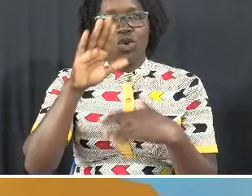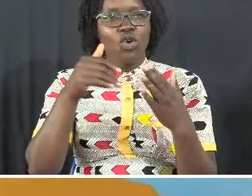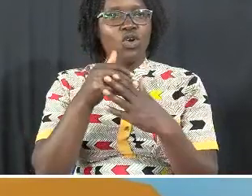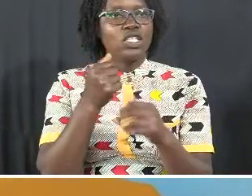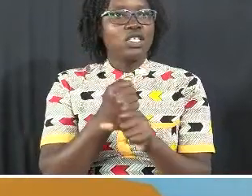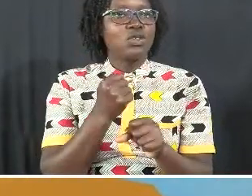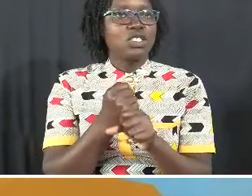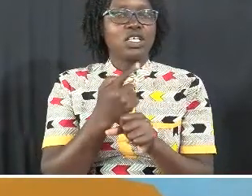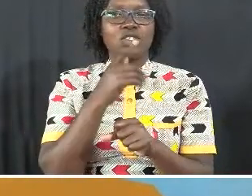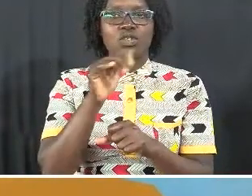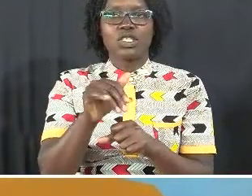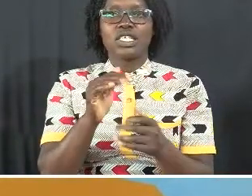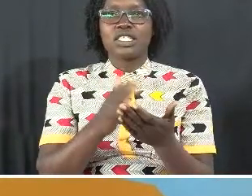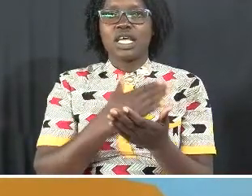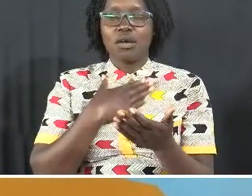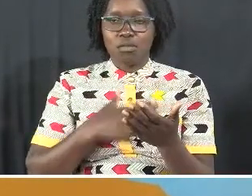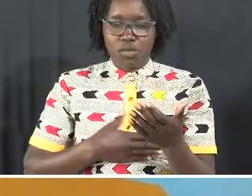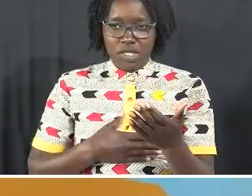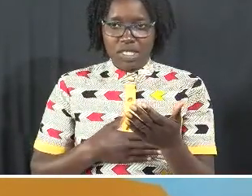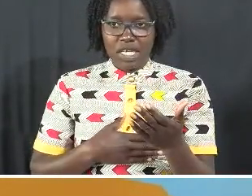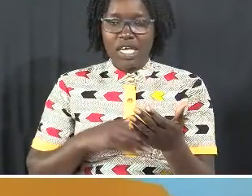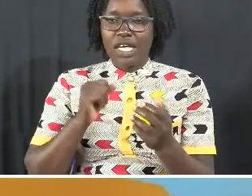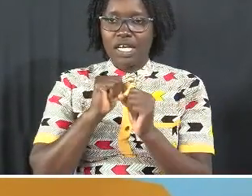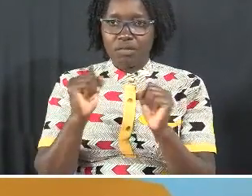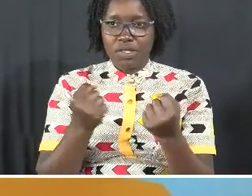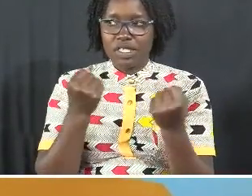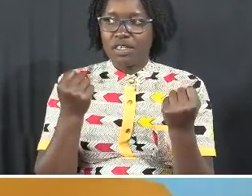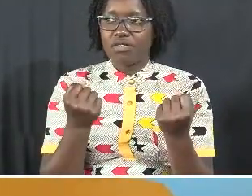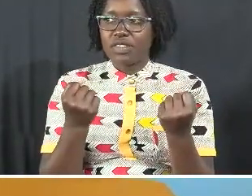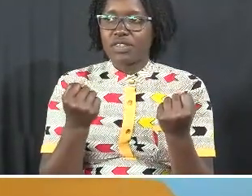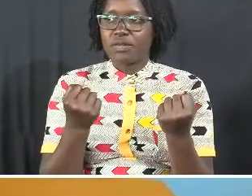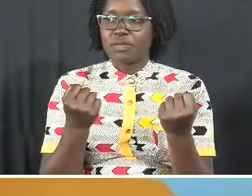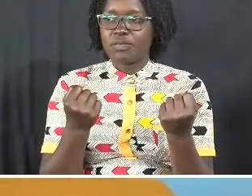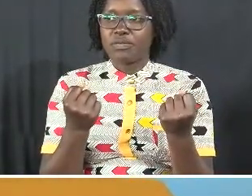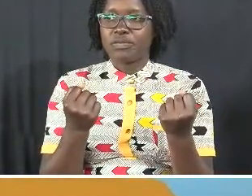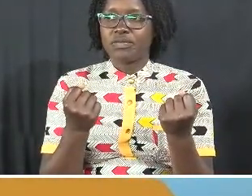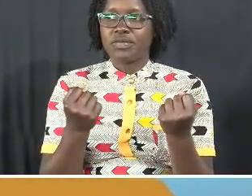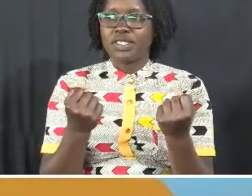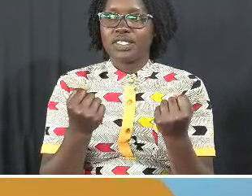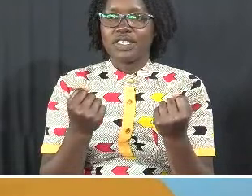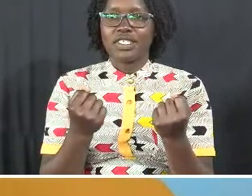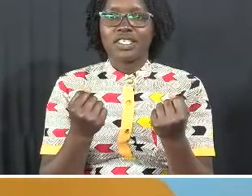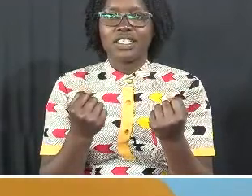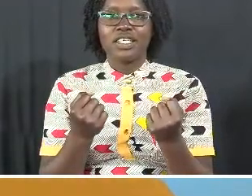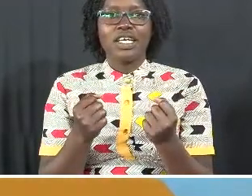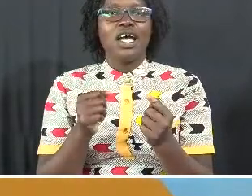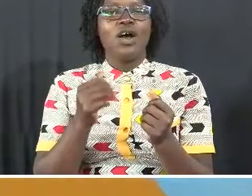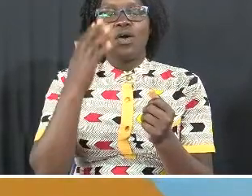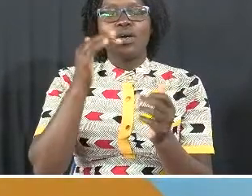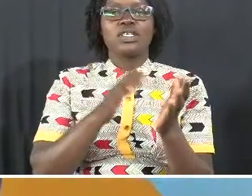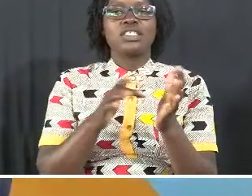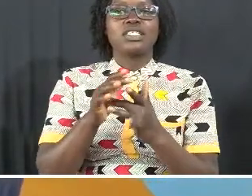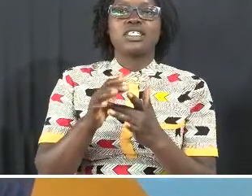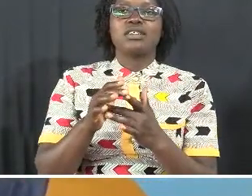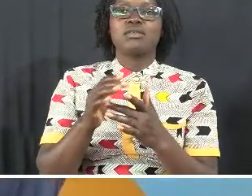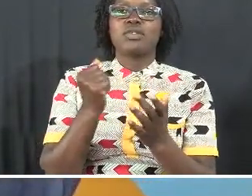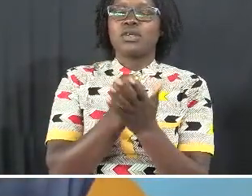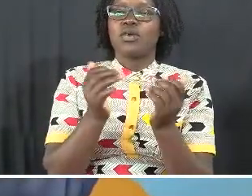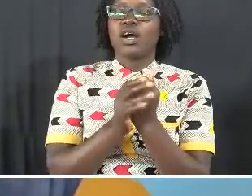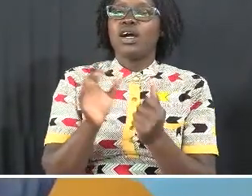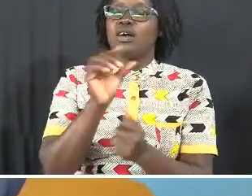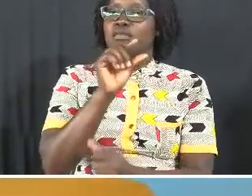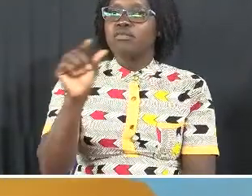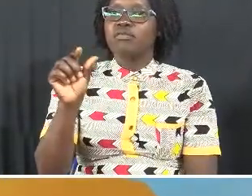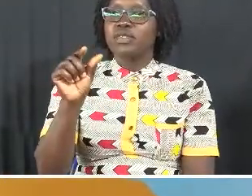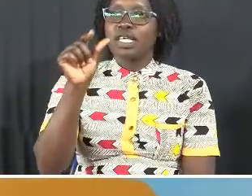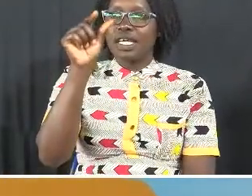done so that somebody can be saved. Nimeanza. Mbona Yesu akasulubiwa